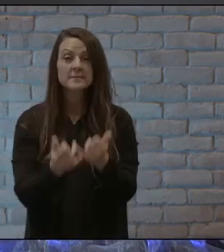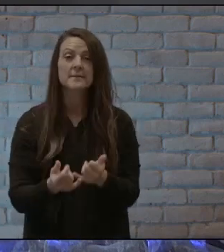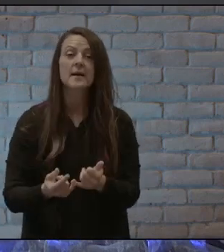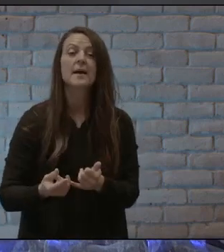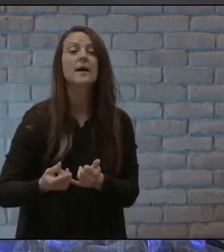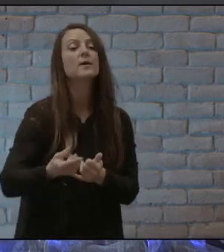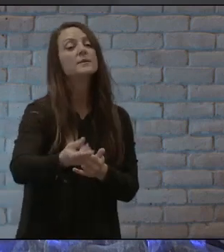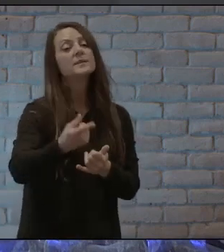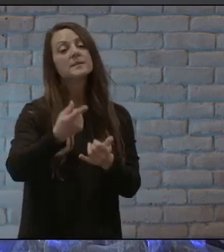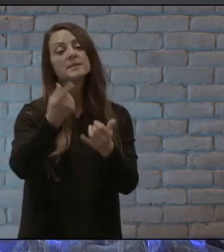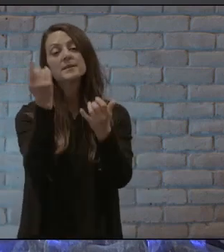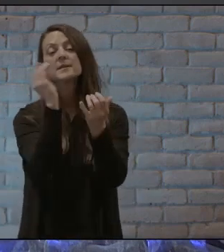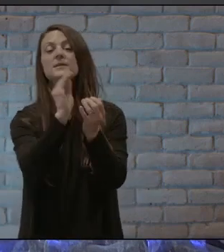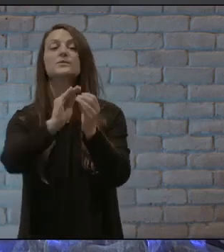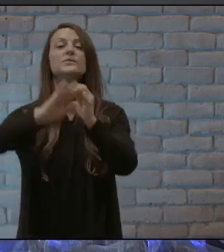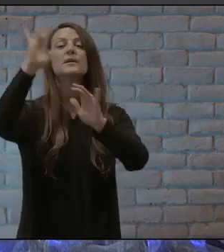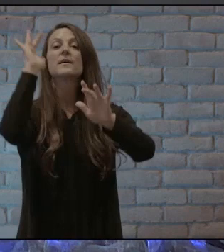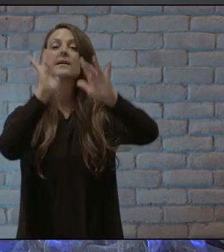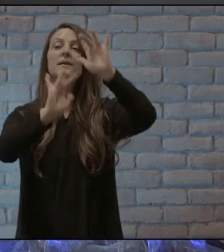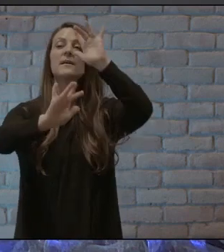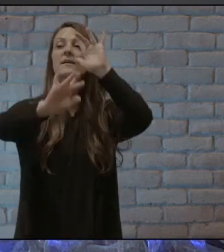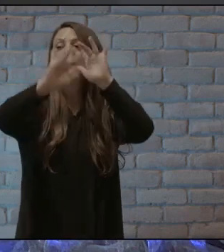he shines the long